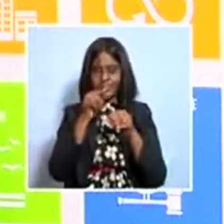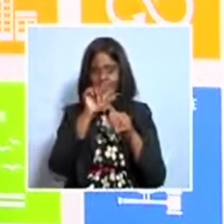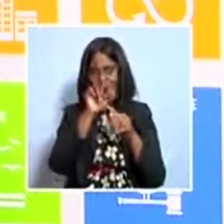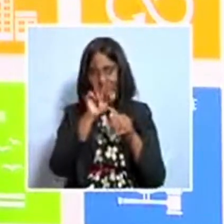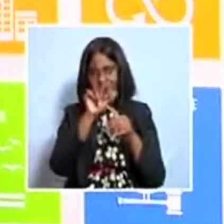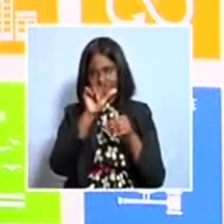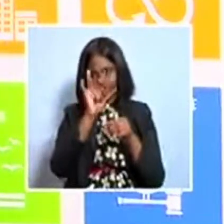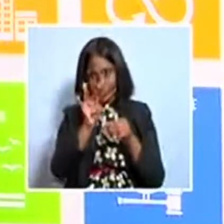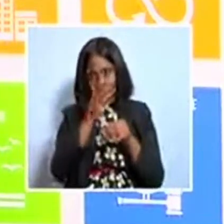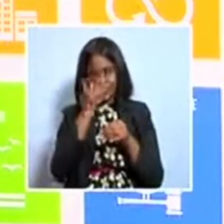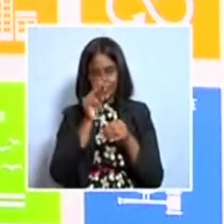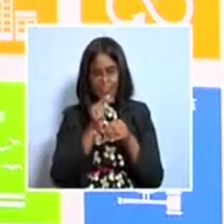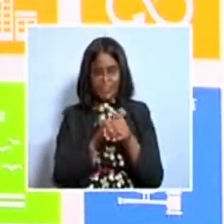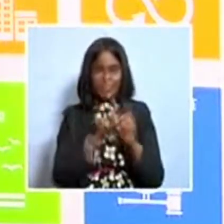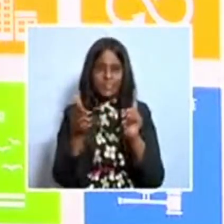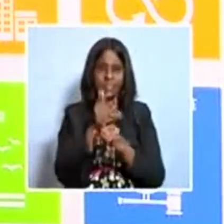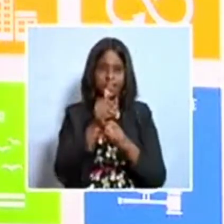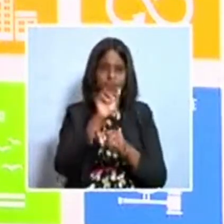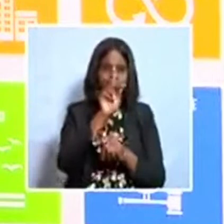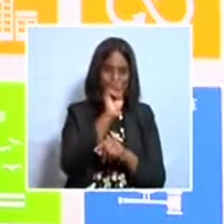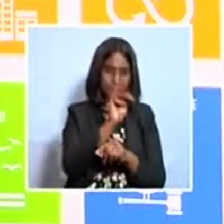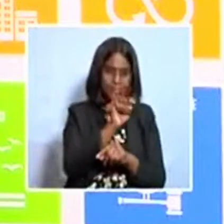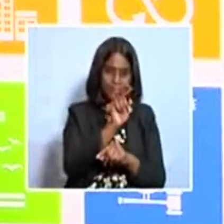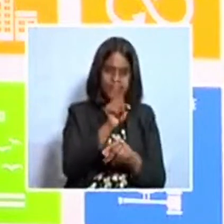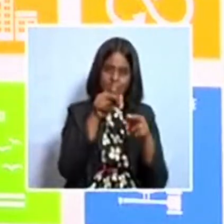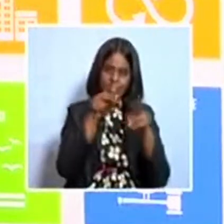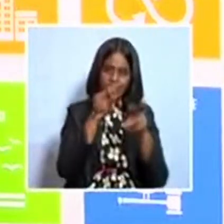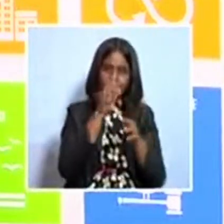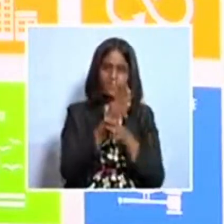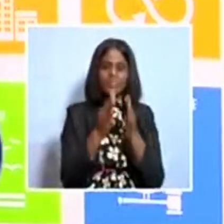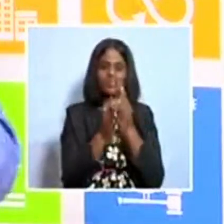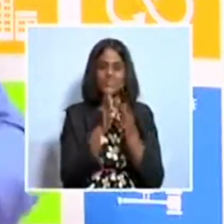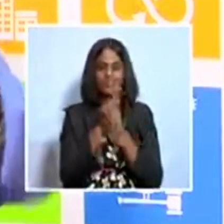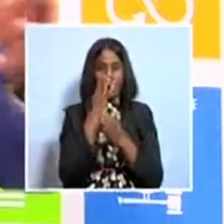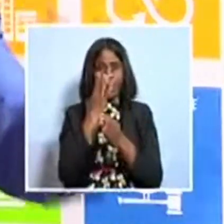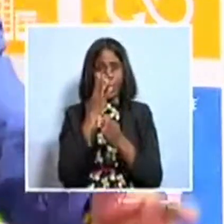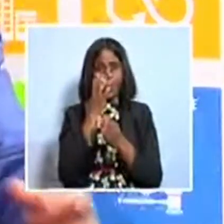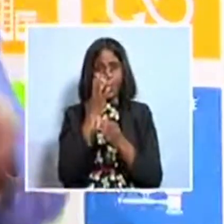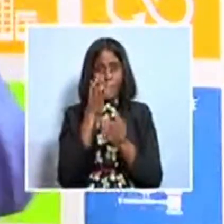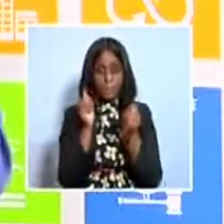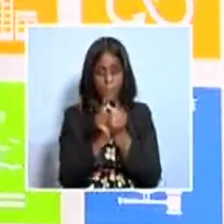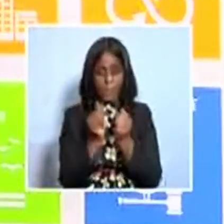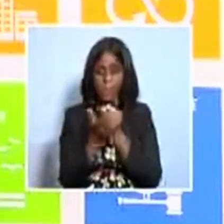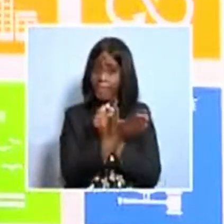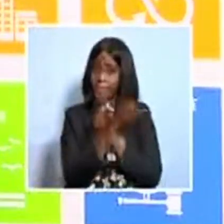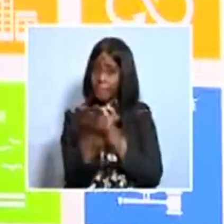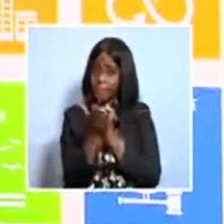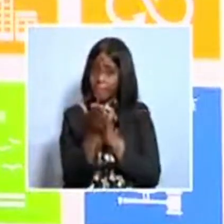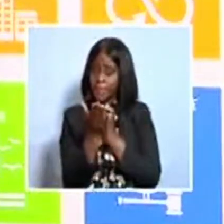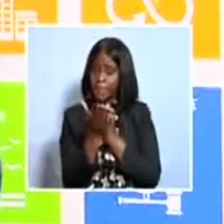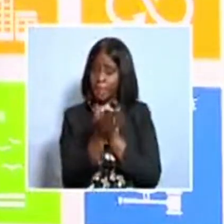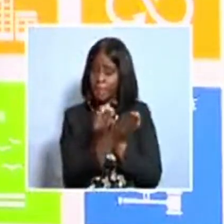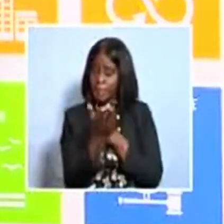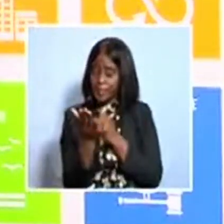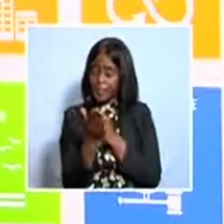2024 we should achieve so many kilometers of road infrastructure, okay, and of this type of